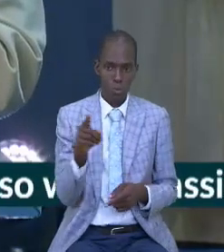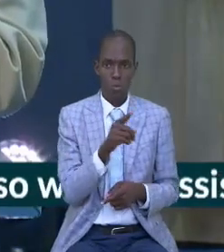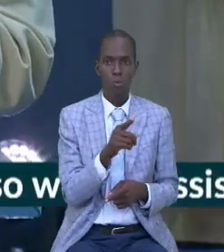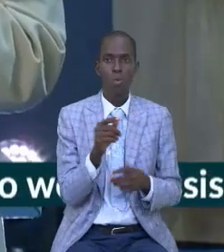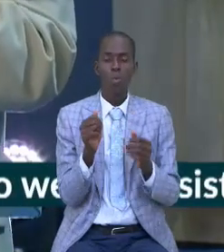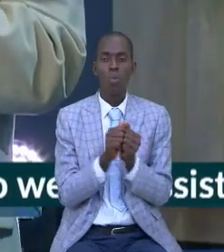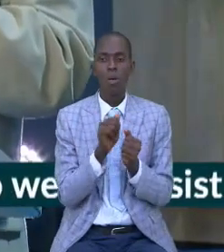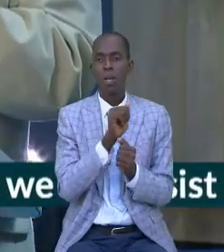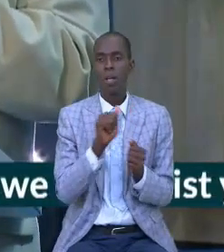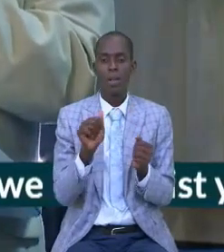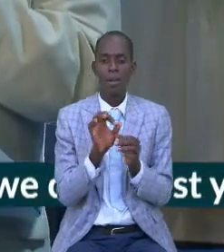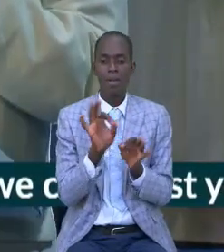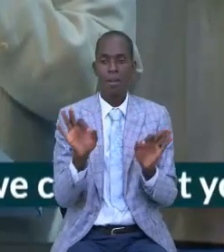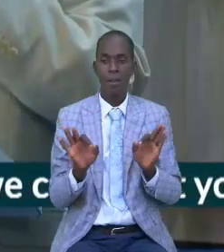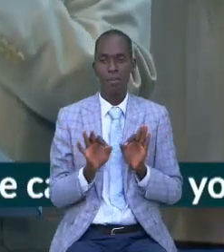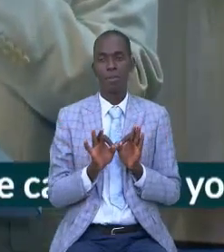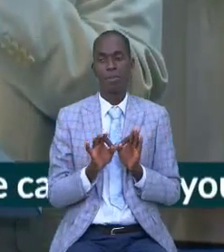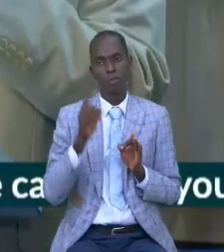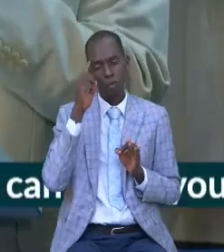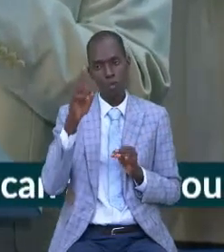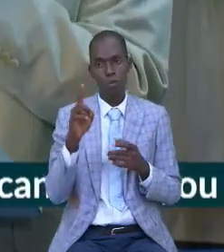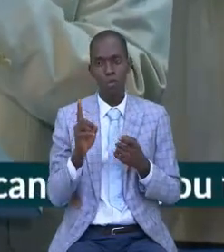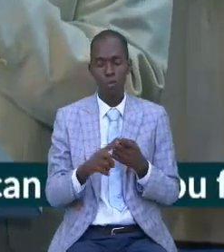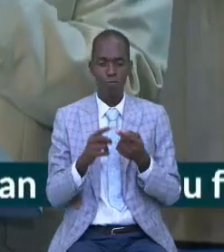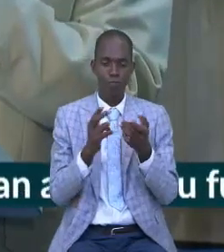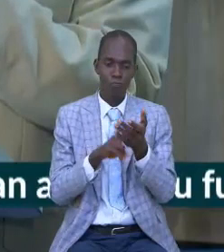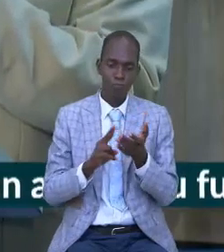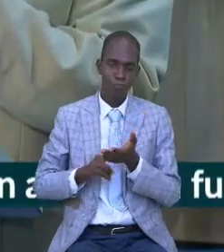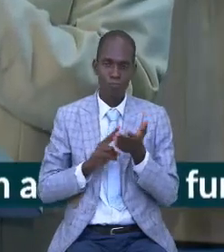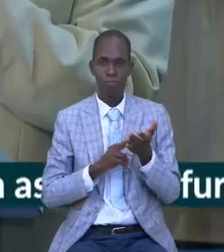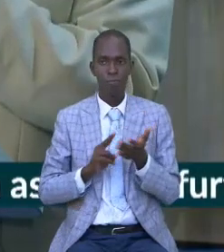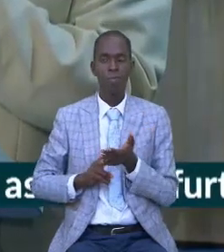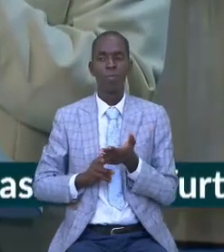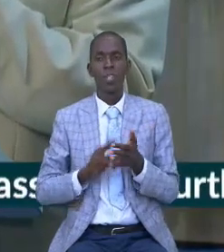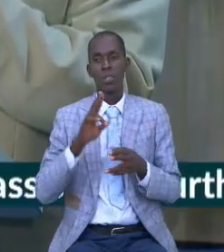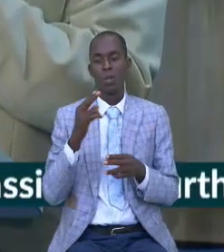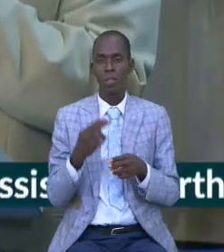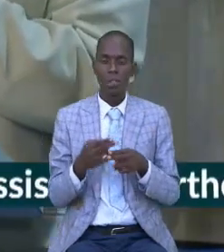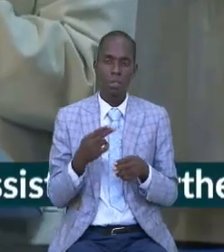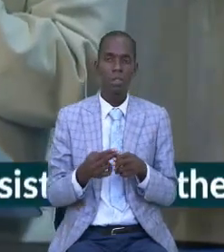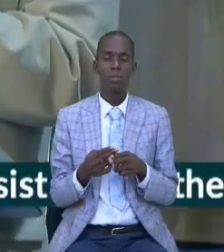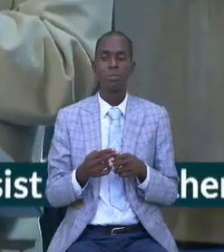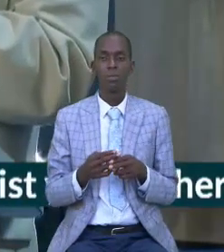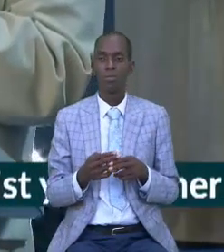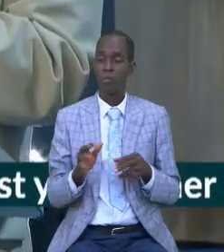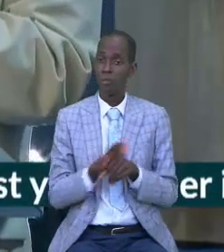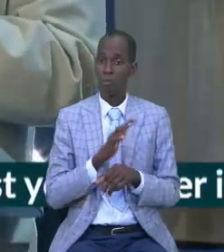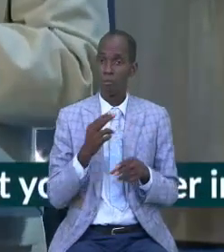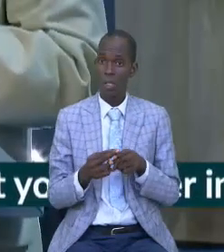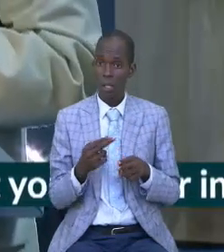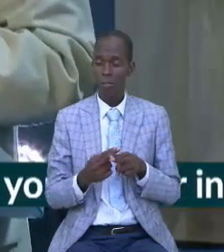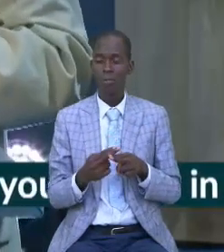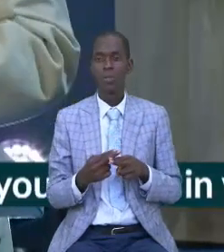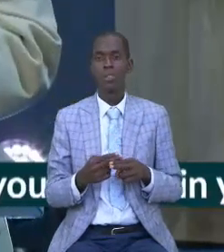and you will be properly recorded, and your name and your presence also will